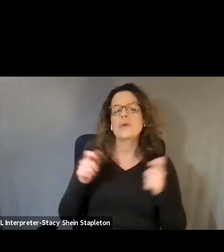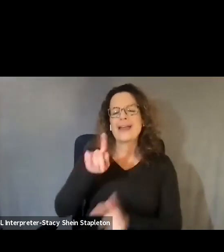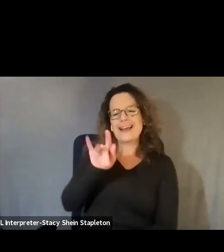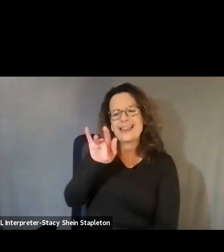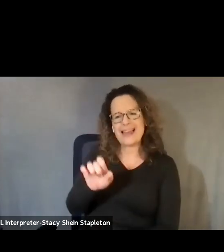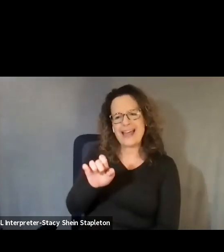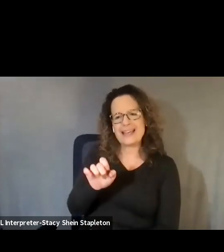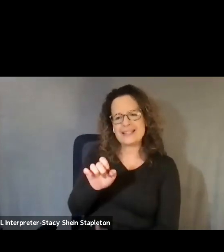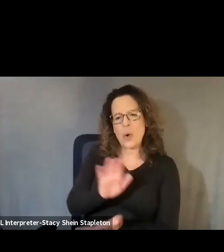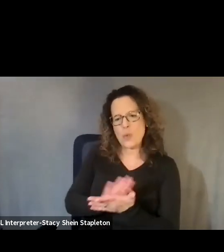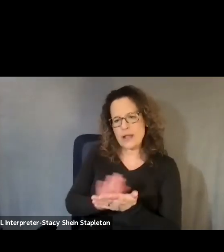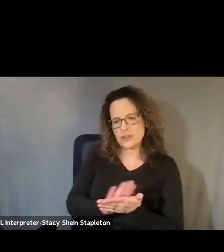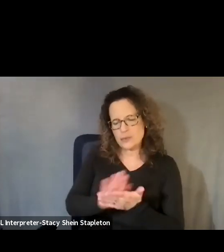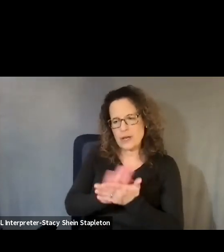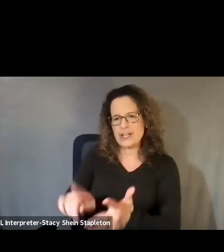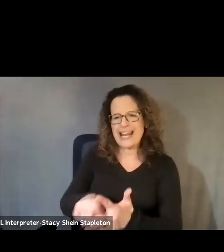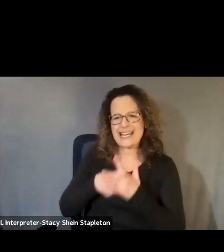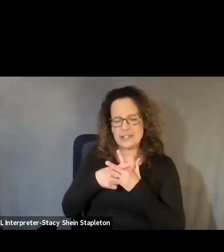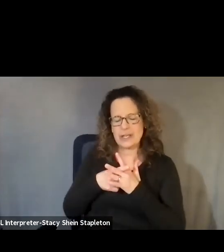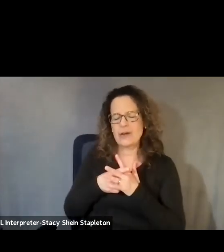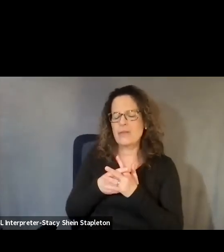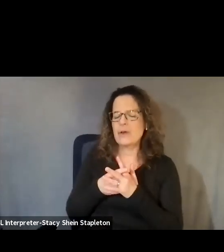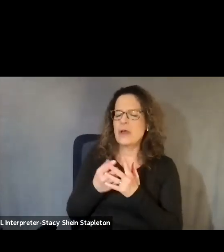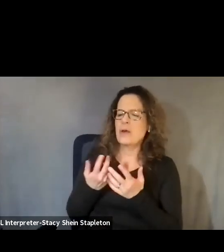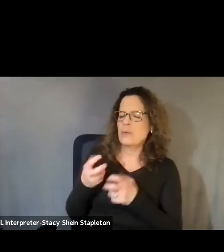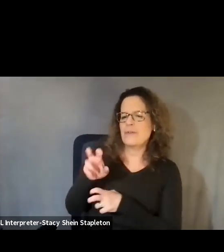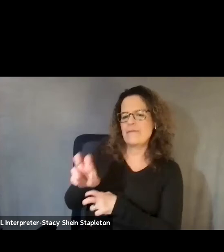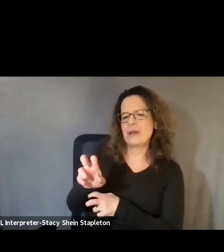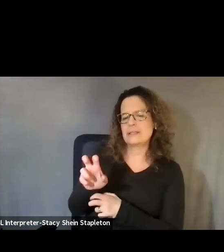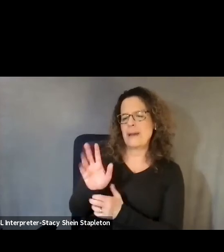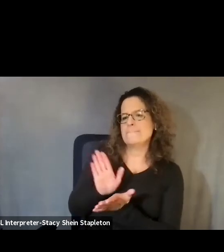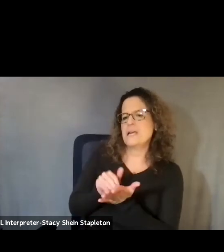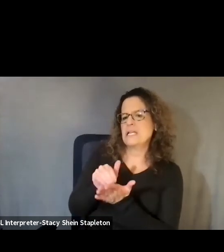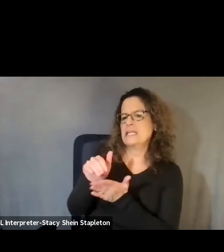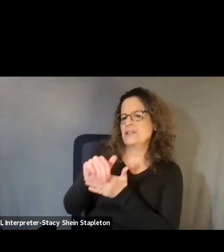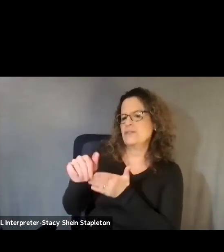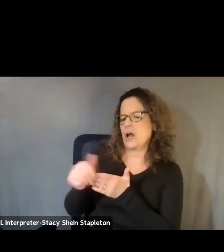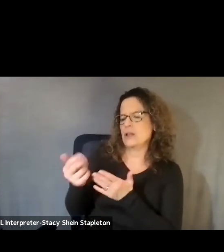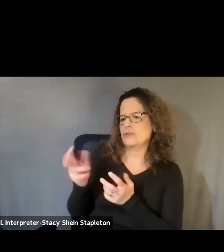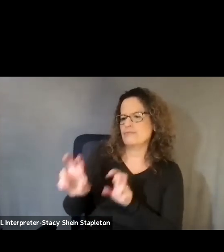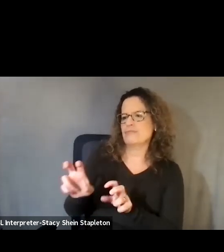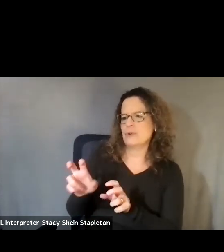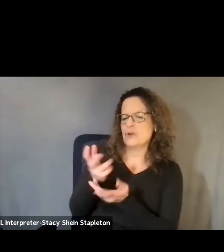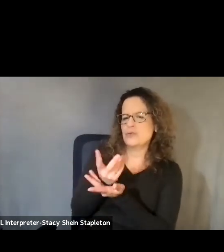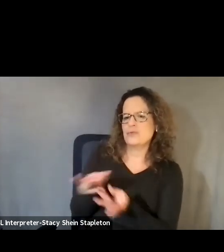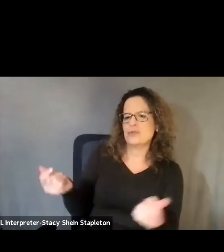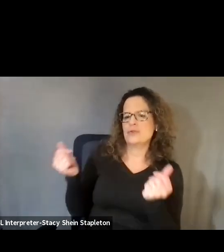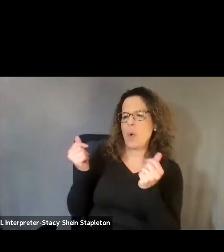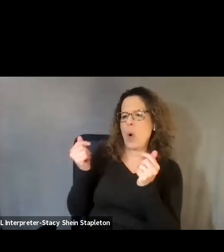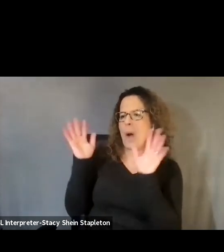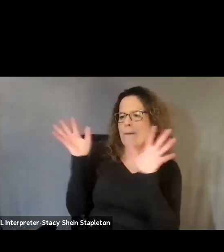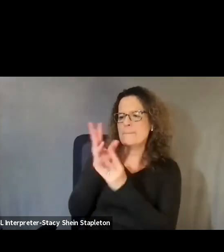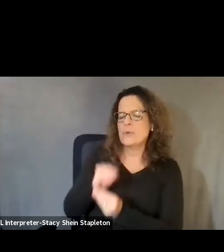Initiative, which has provided hundreds of millions of dollars in investments to help restore these amazing, magnificent